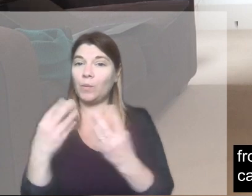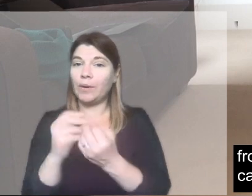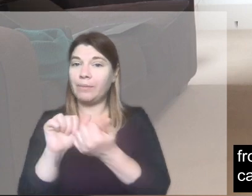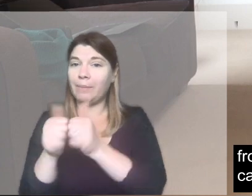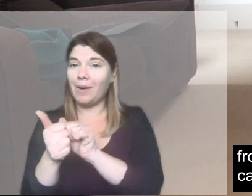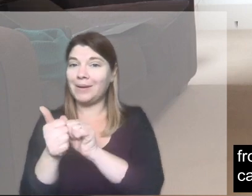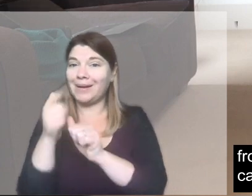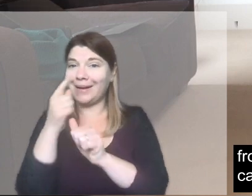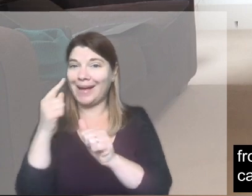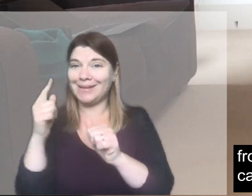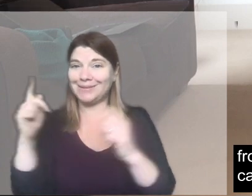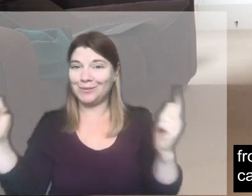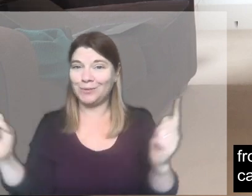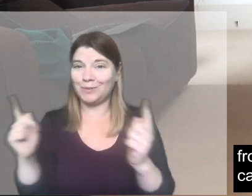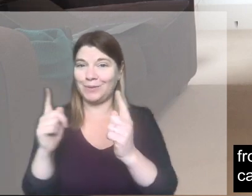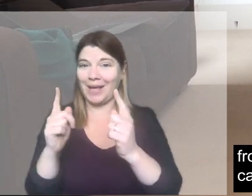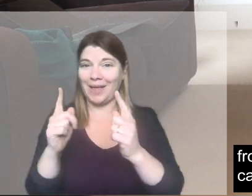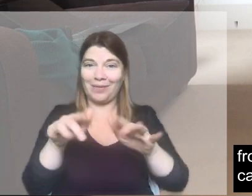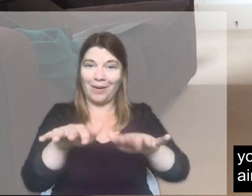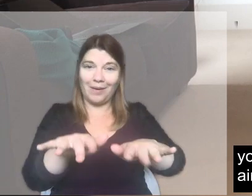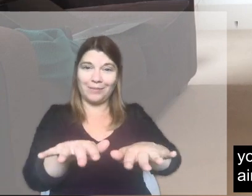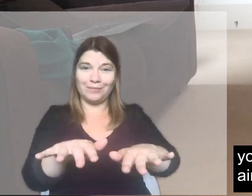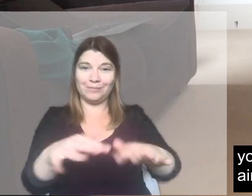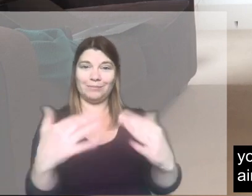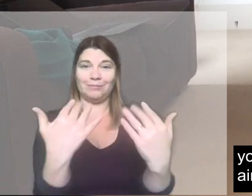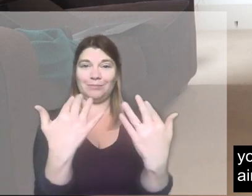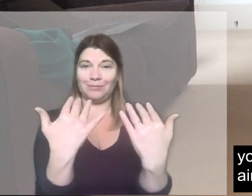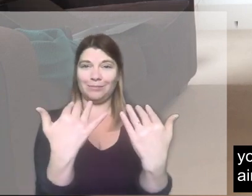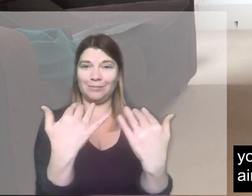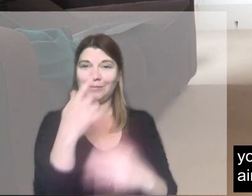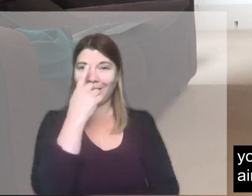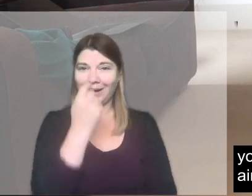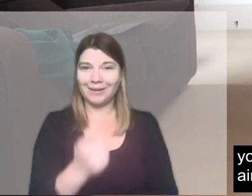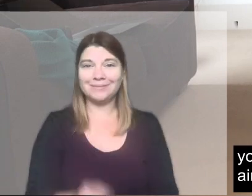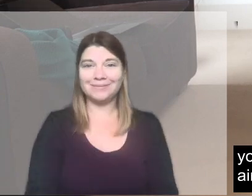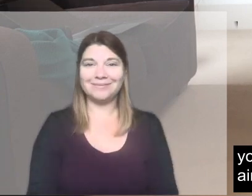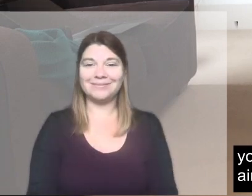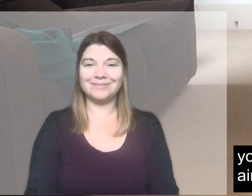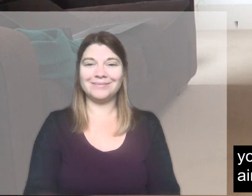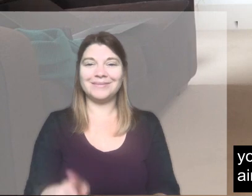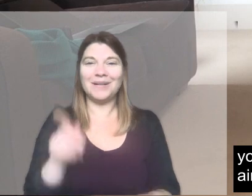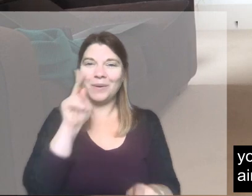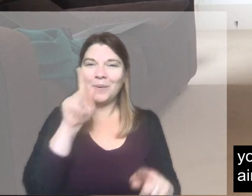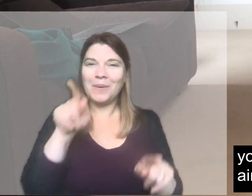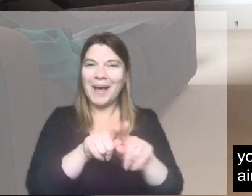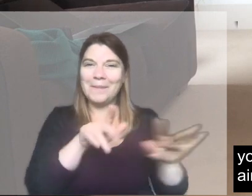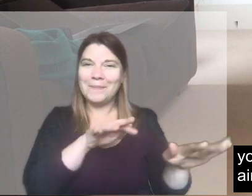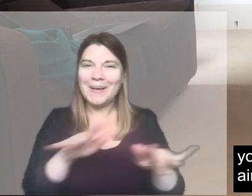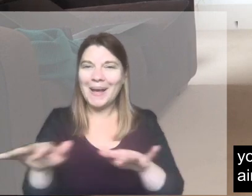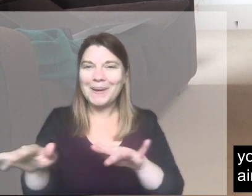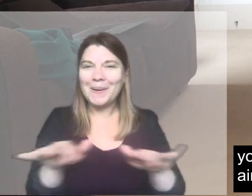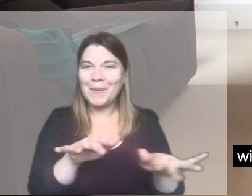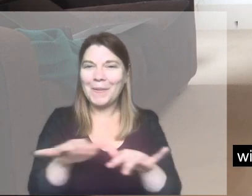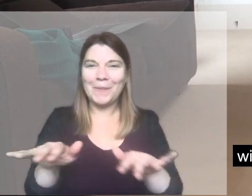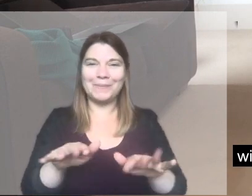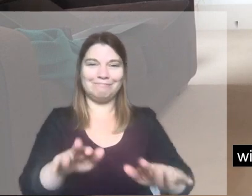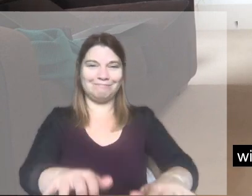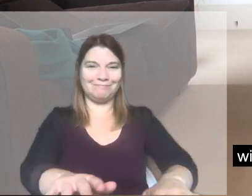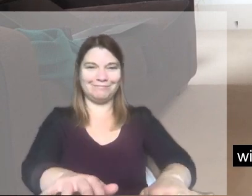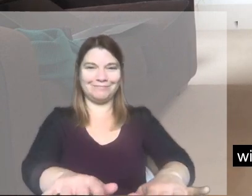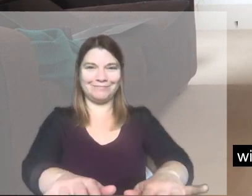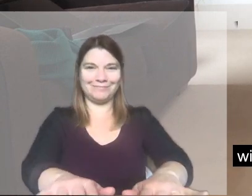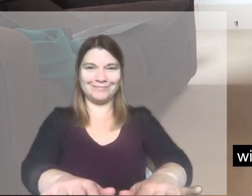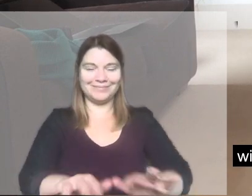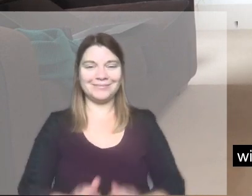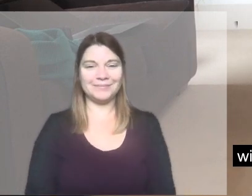and if you've got a partner, you can wiggle your fingers together, like you're playing an imaginary piano in the air in front of you. I am going somewhere with this, I